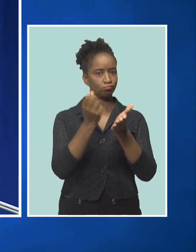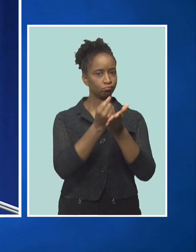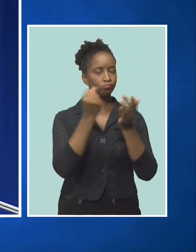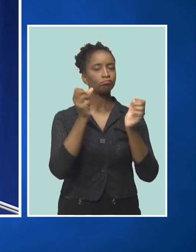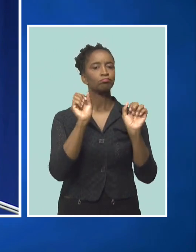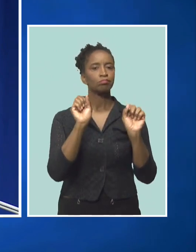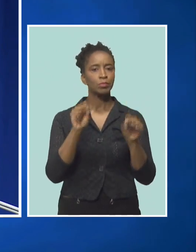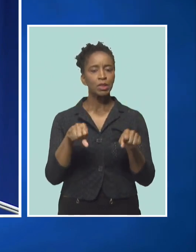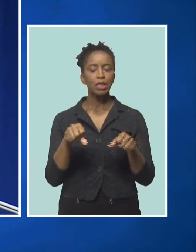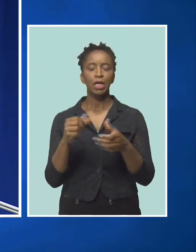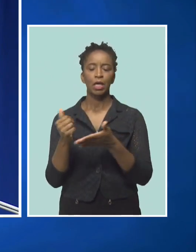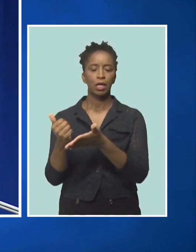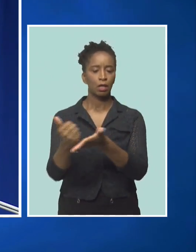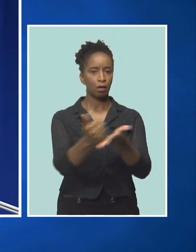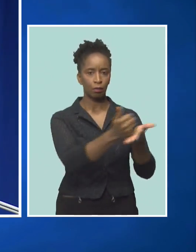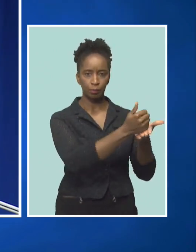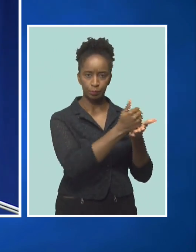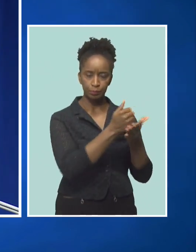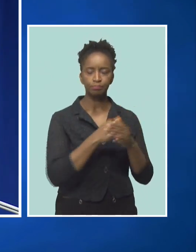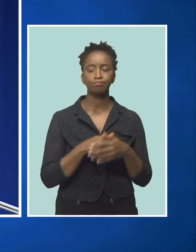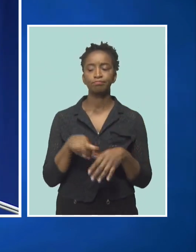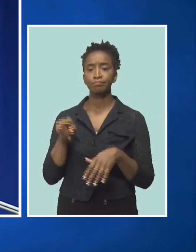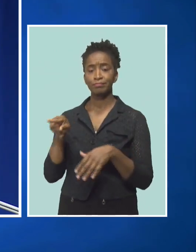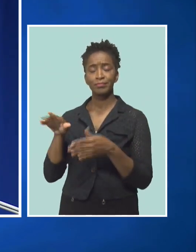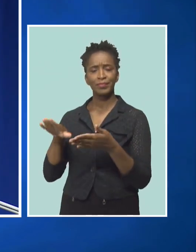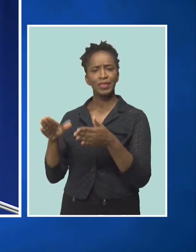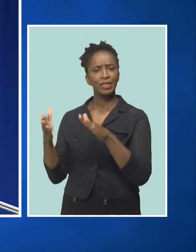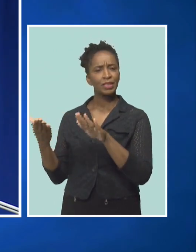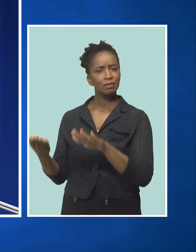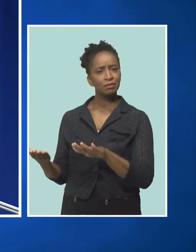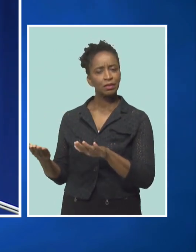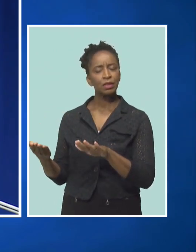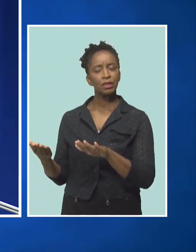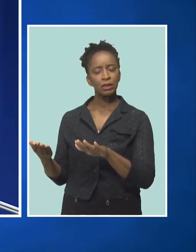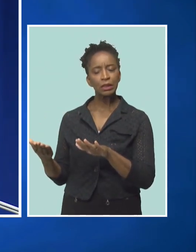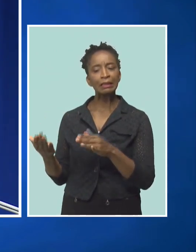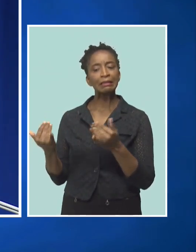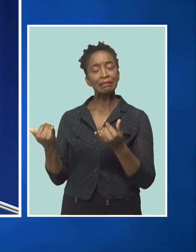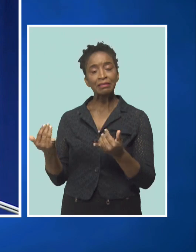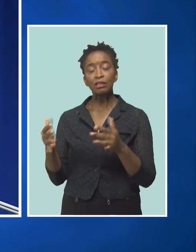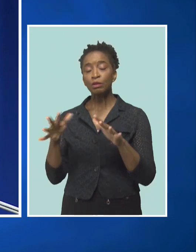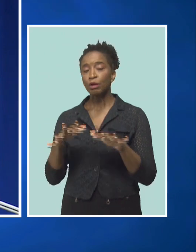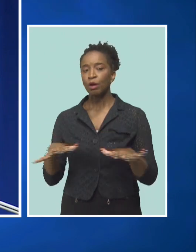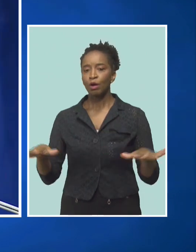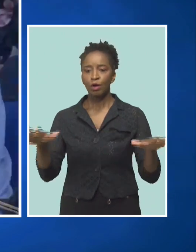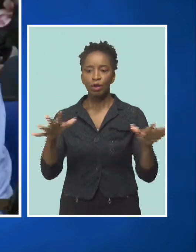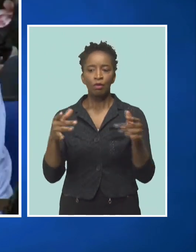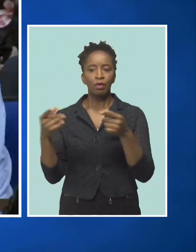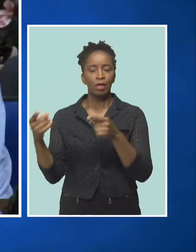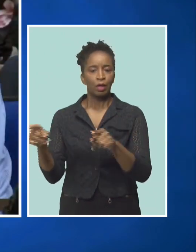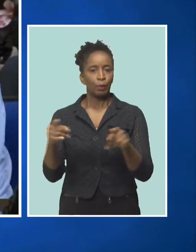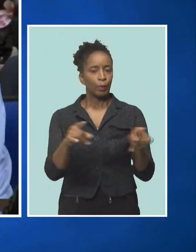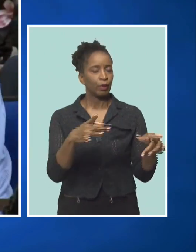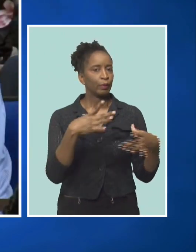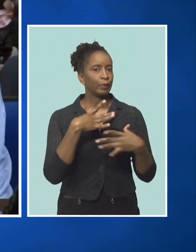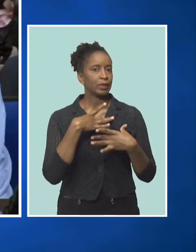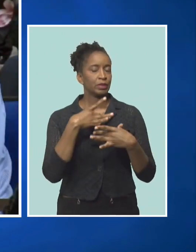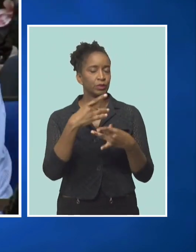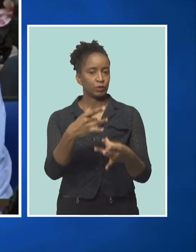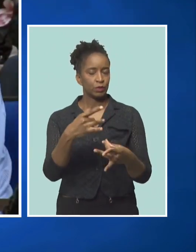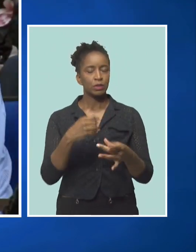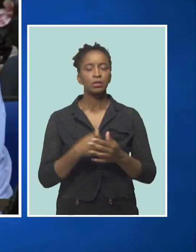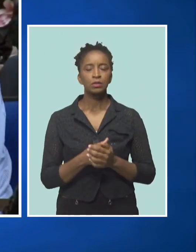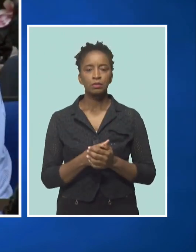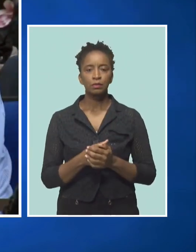place. She adds his death has come at a most interesting moment in the life of the country, particularly when juxtaposed against